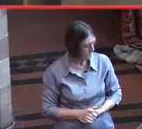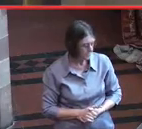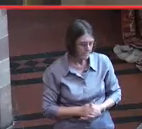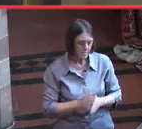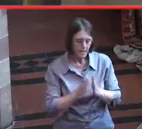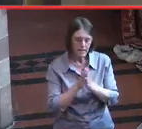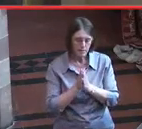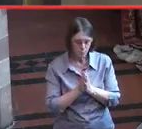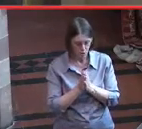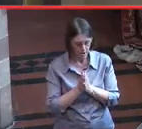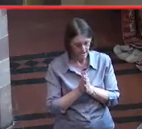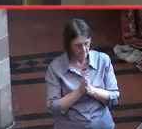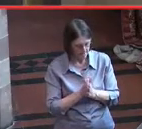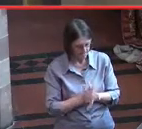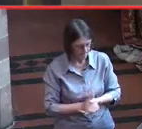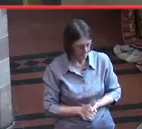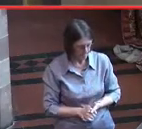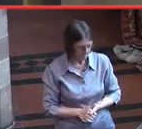Let us pray.